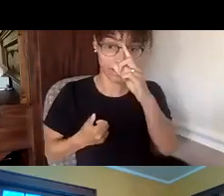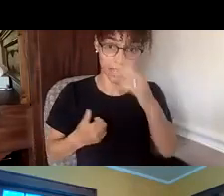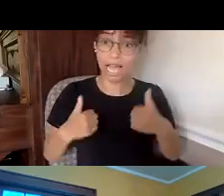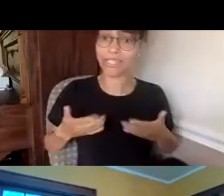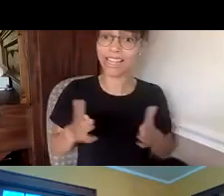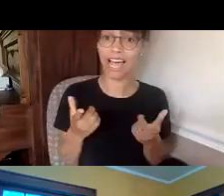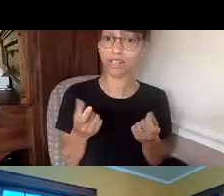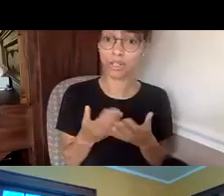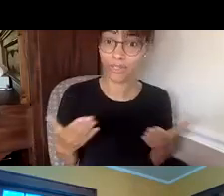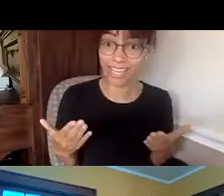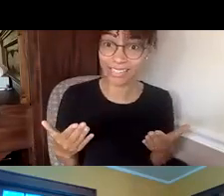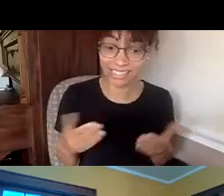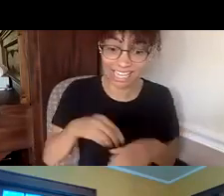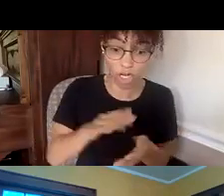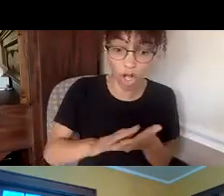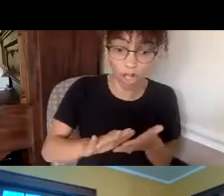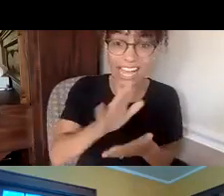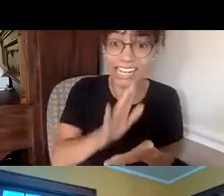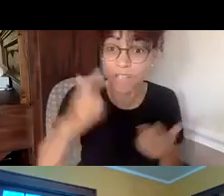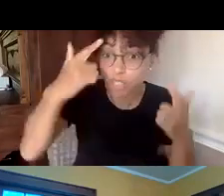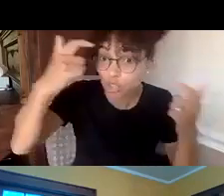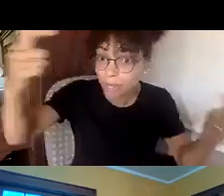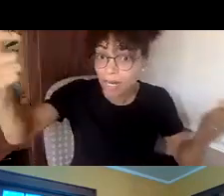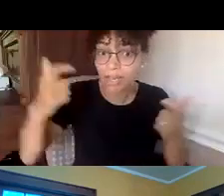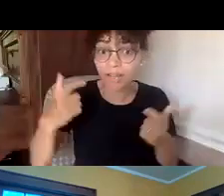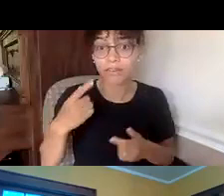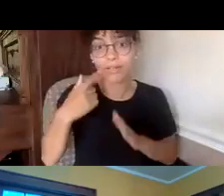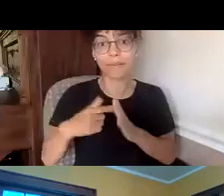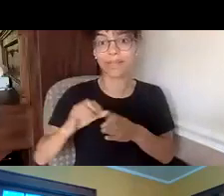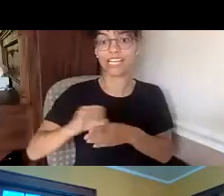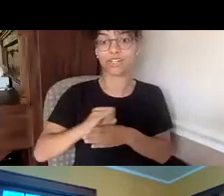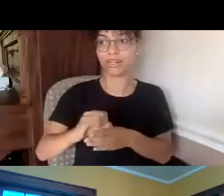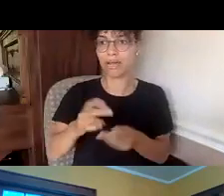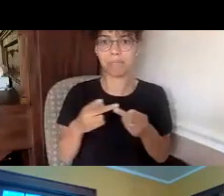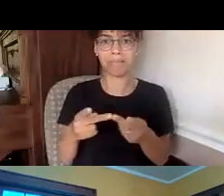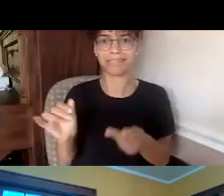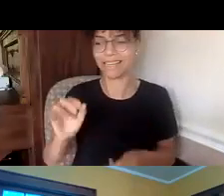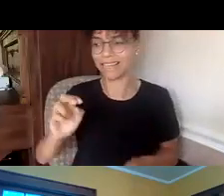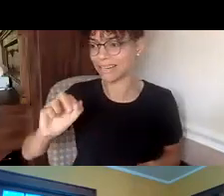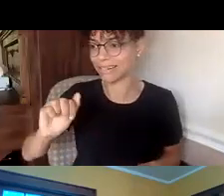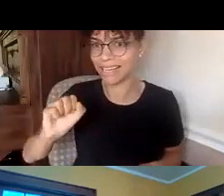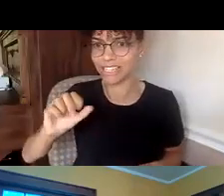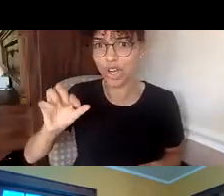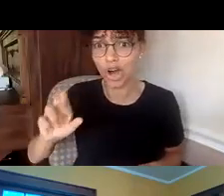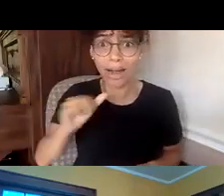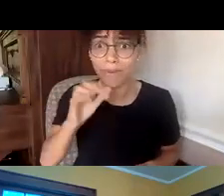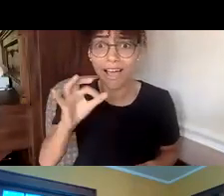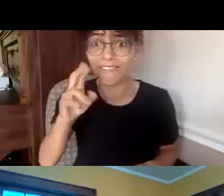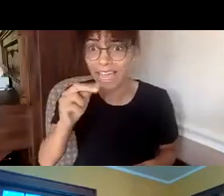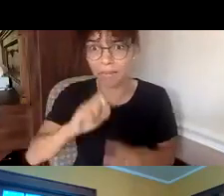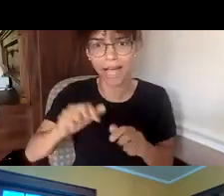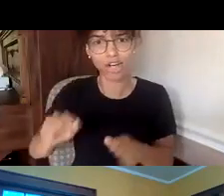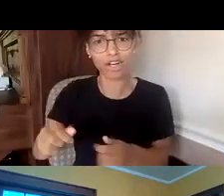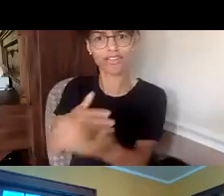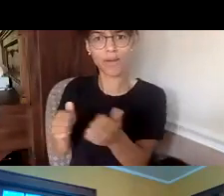college that I'd never really dreamed of. I interned at places like NASCAR. I'm not a fan, but I got to intern at NASCAR, go figure. I